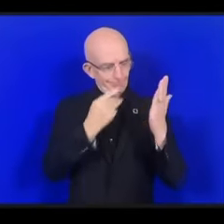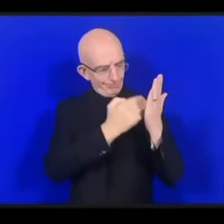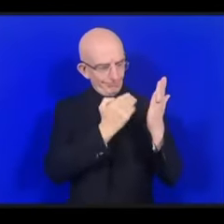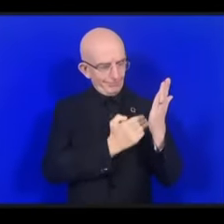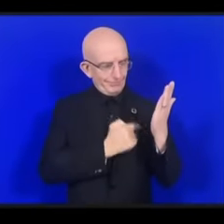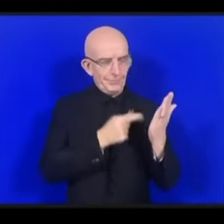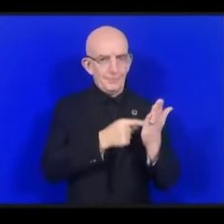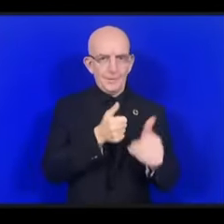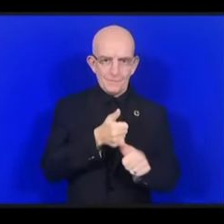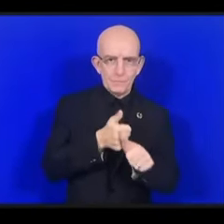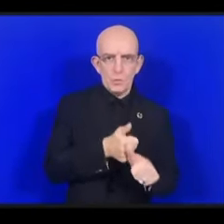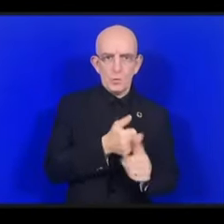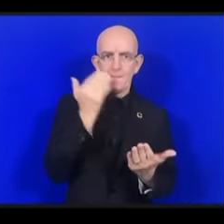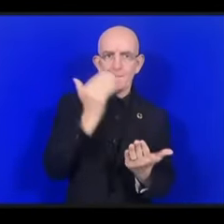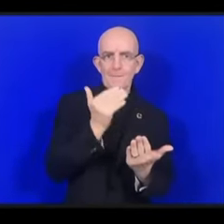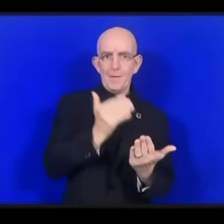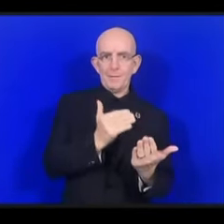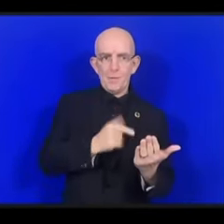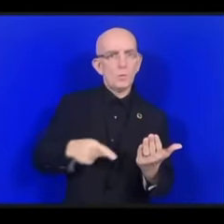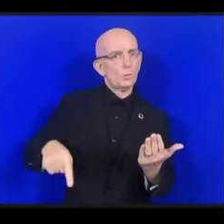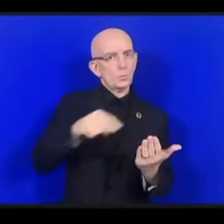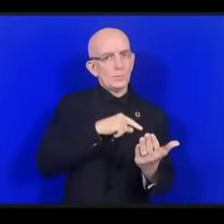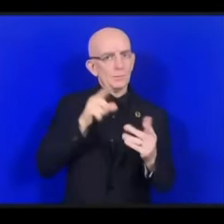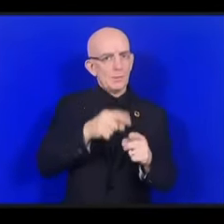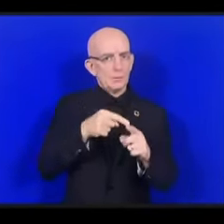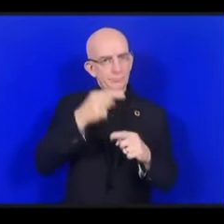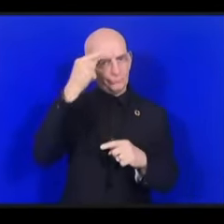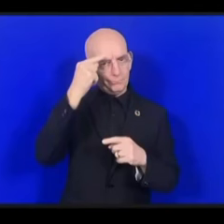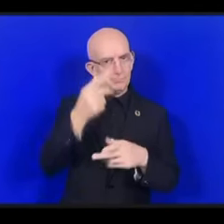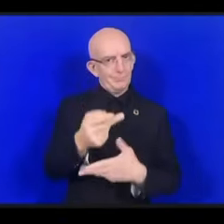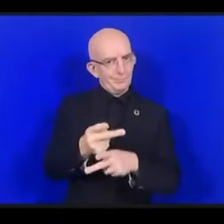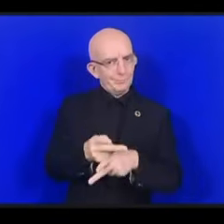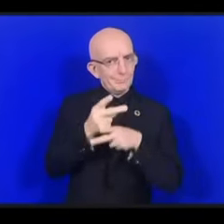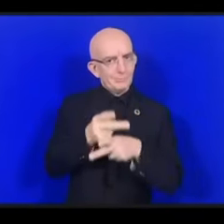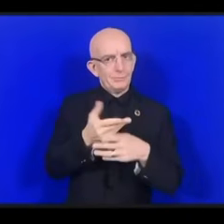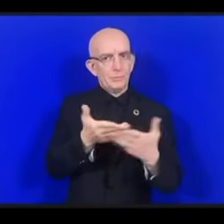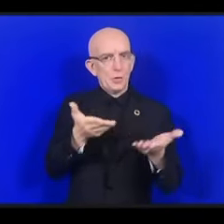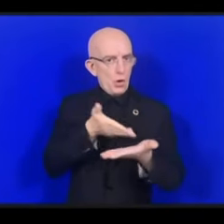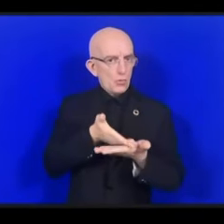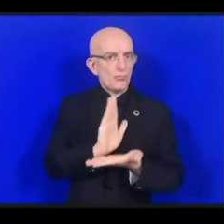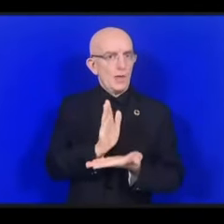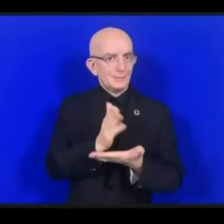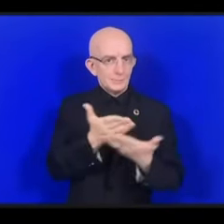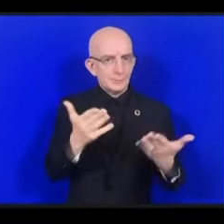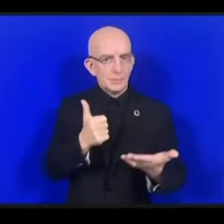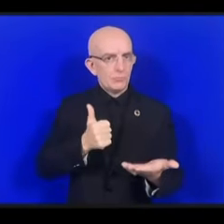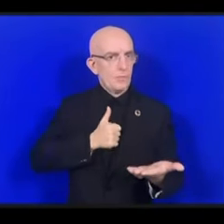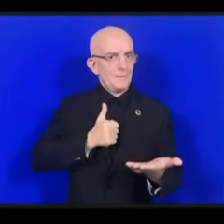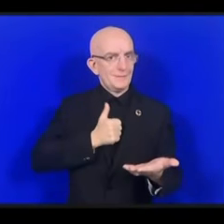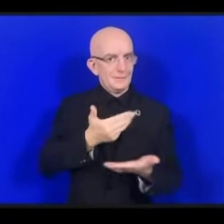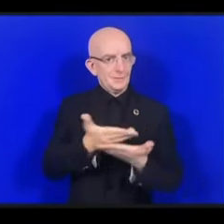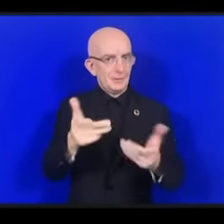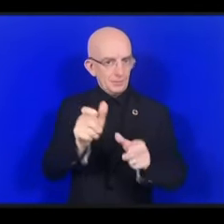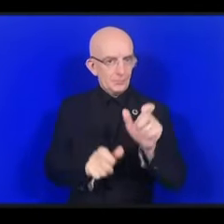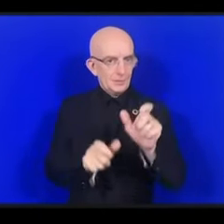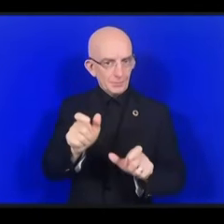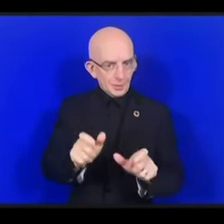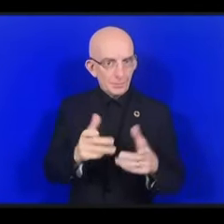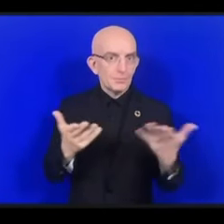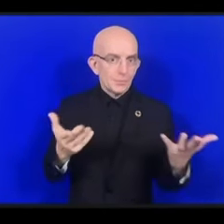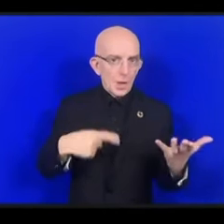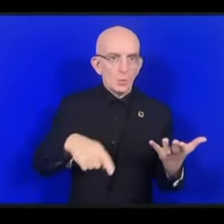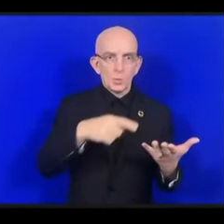must be aware of harmful surveillance, privacy concerns and breaches, as well as other potential